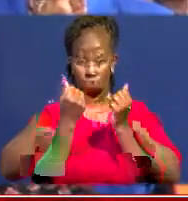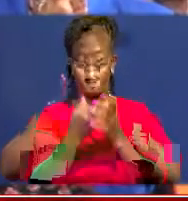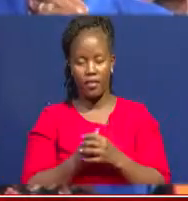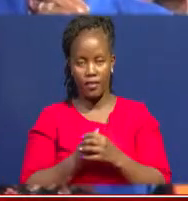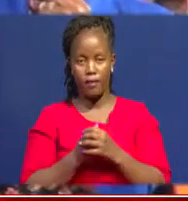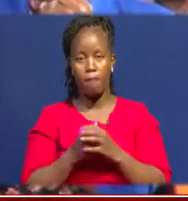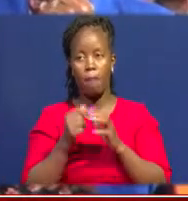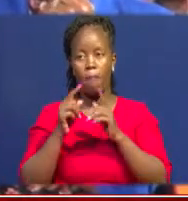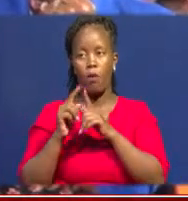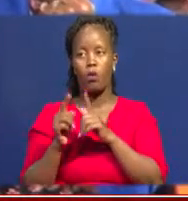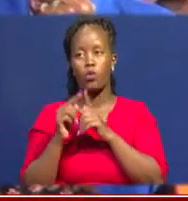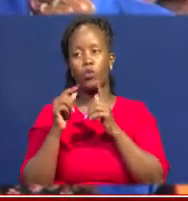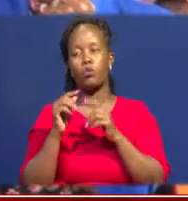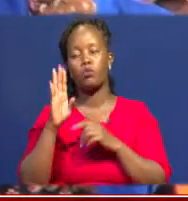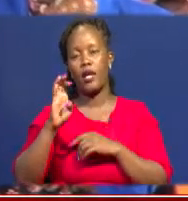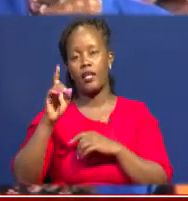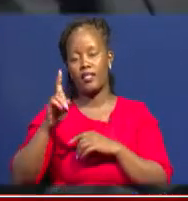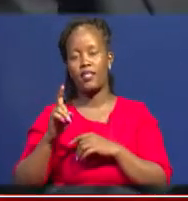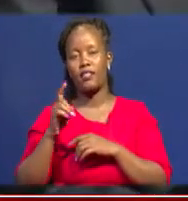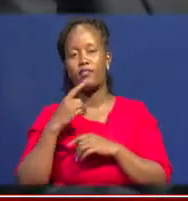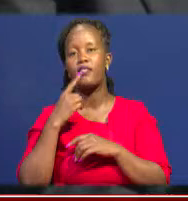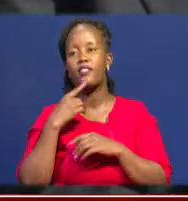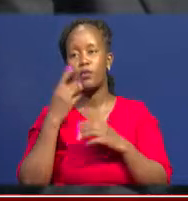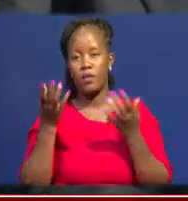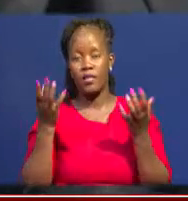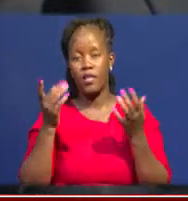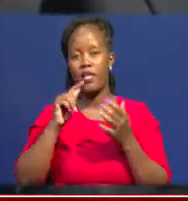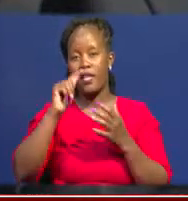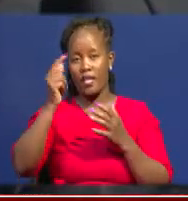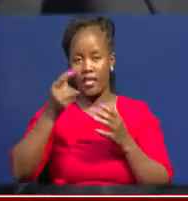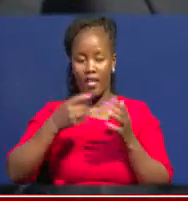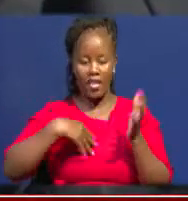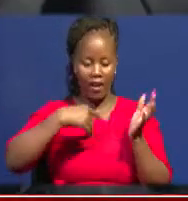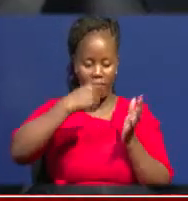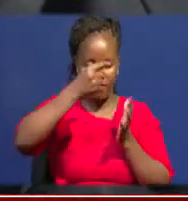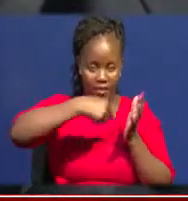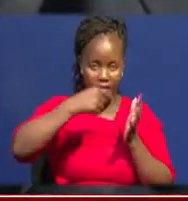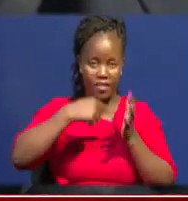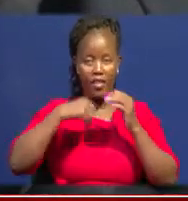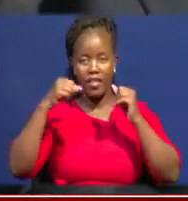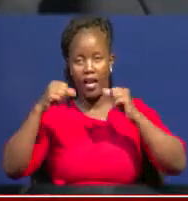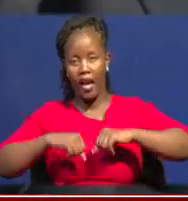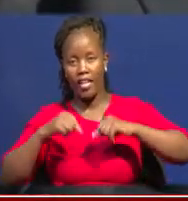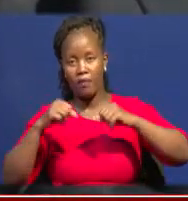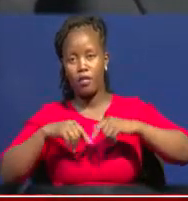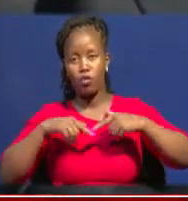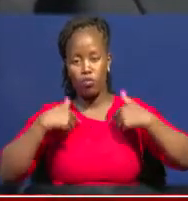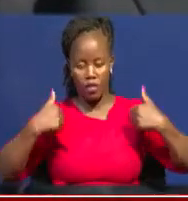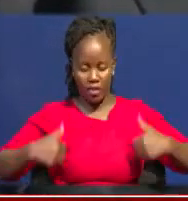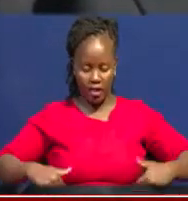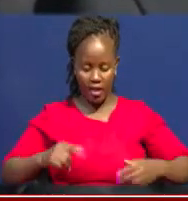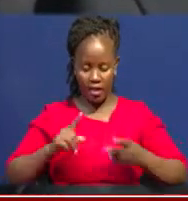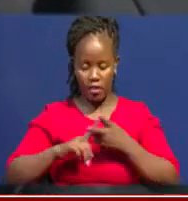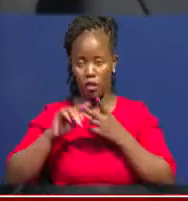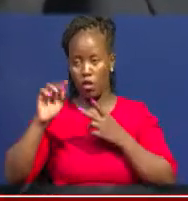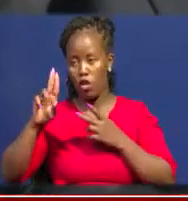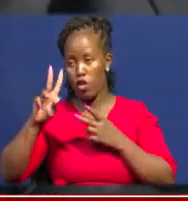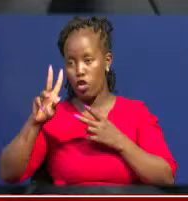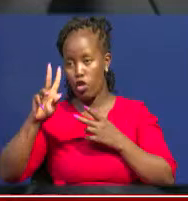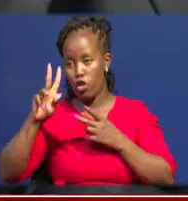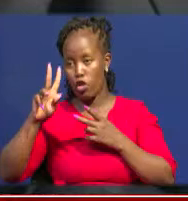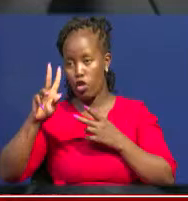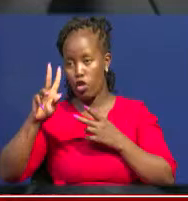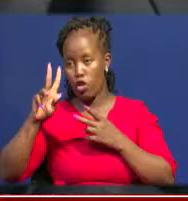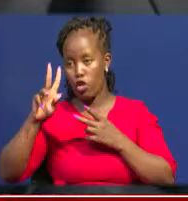Executive Justice Wabuyabo says Kenya has signed a memorandum of understanding with China, United States and South Korea for the